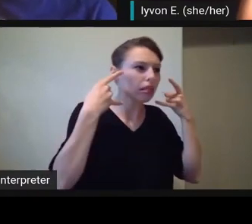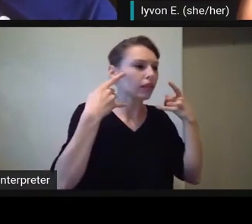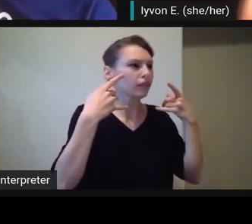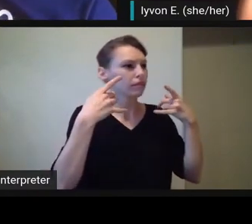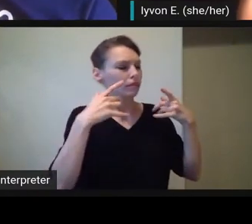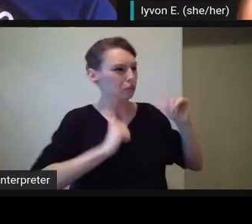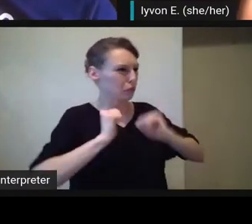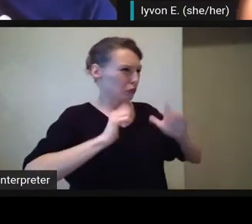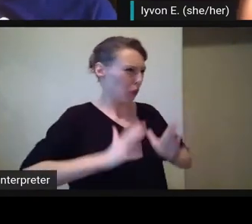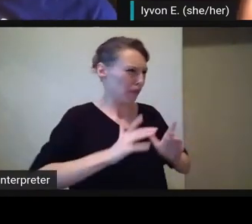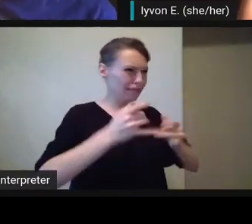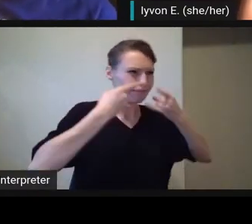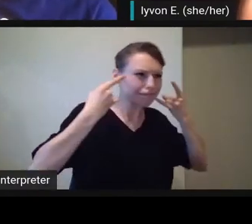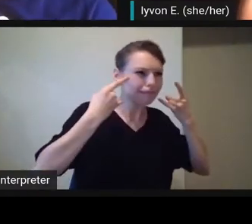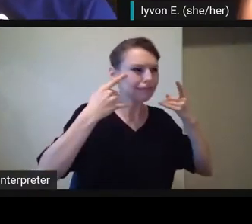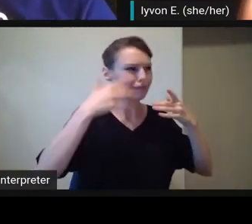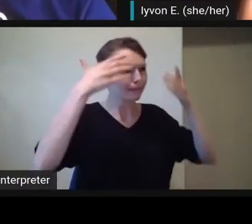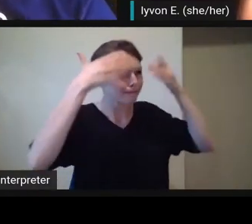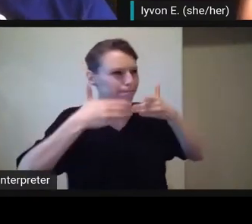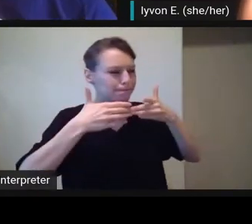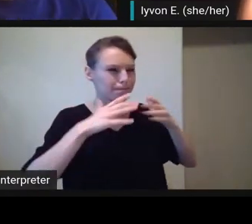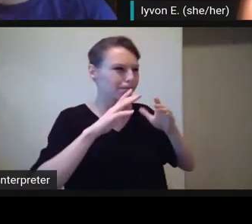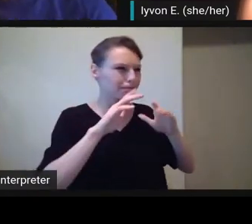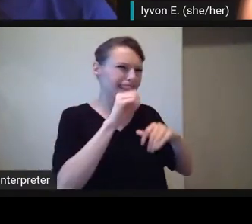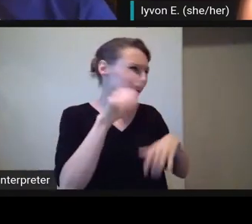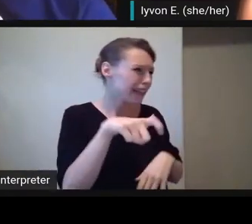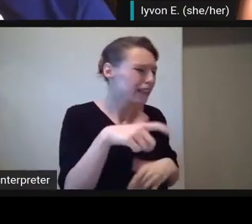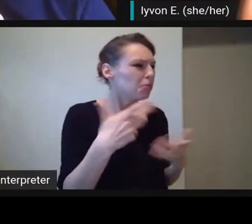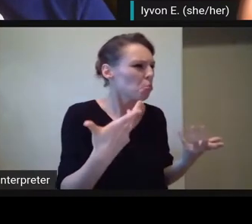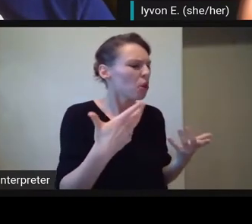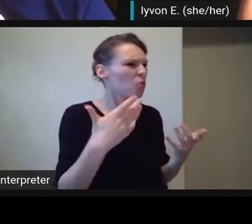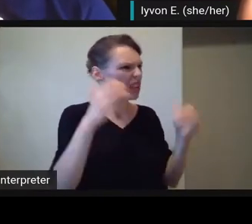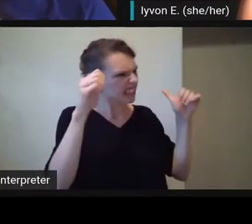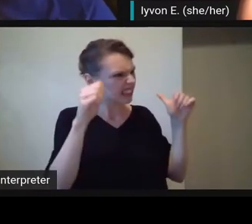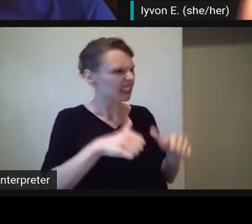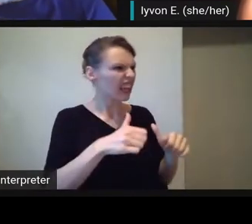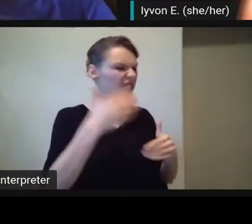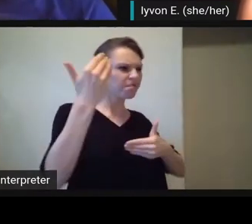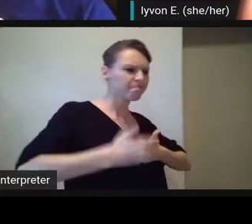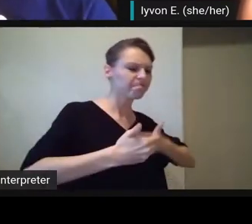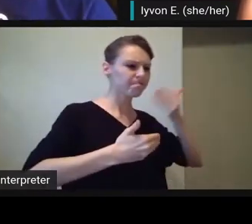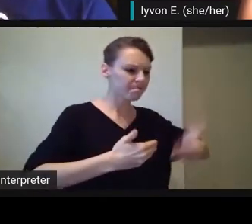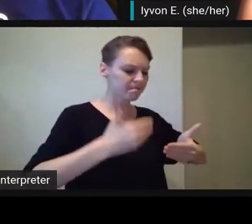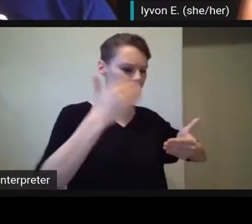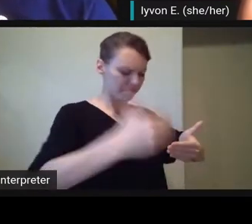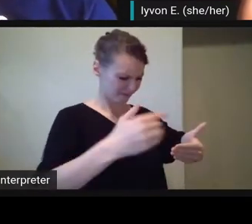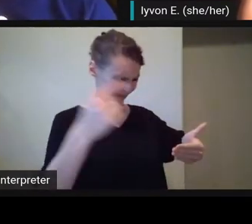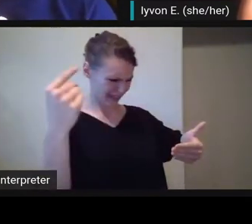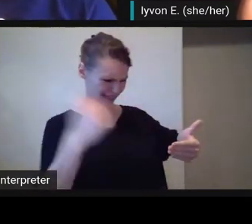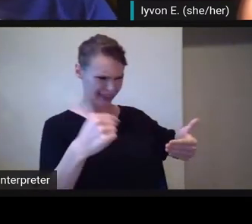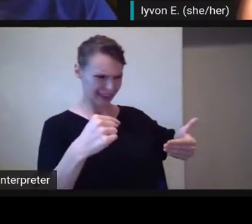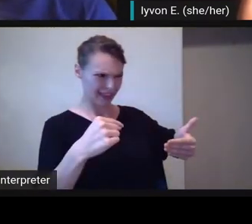things true. But in the meantime, we can look at process and say the process itself